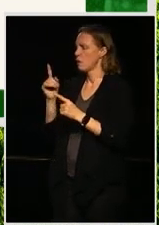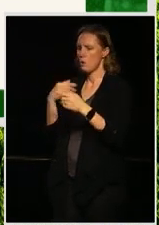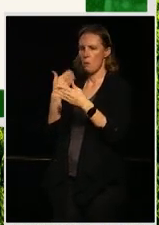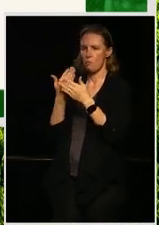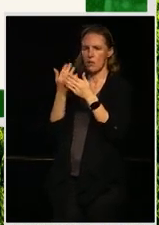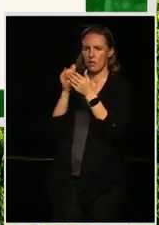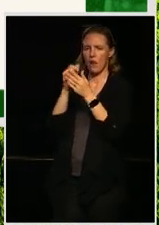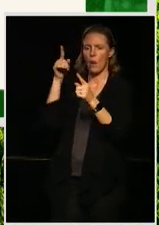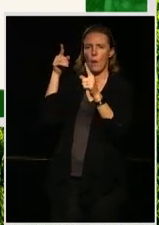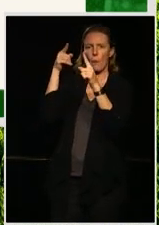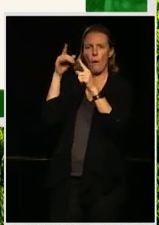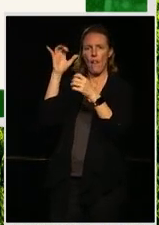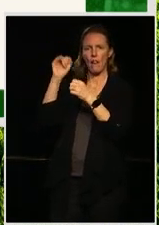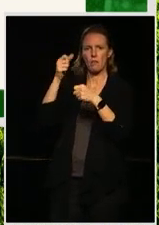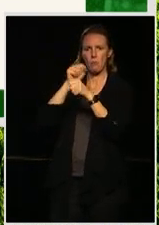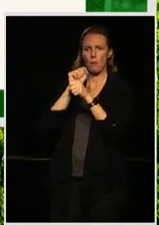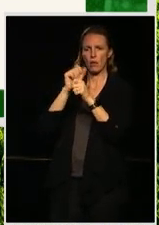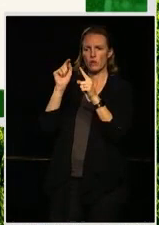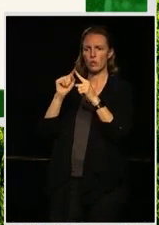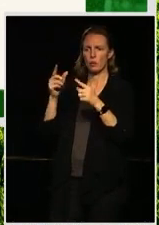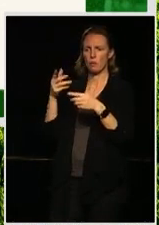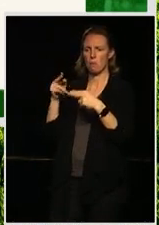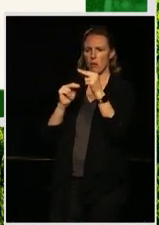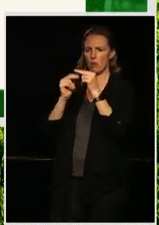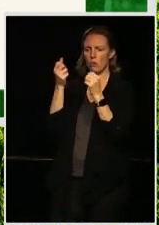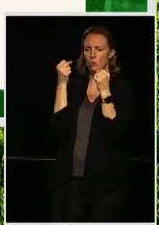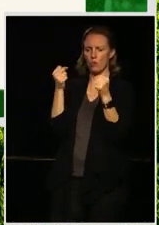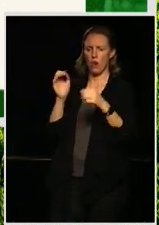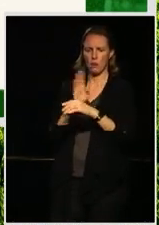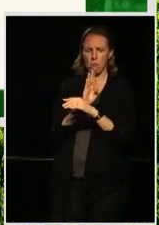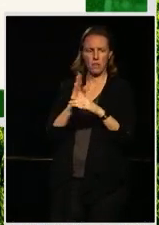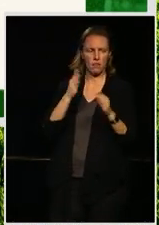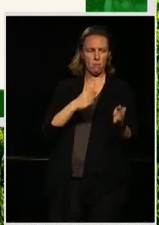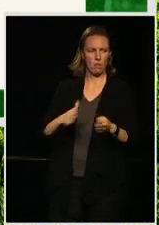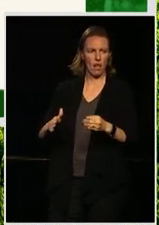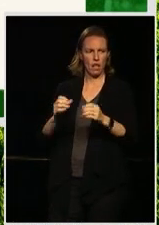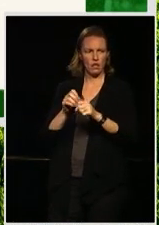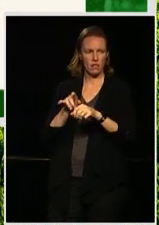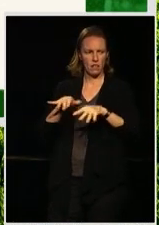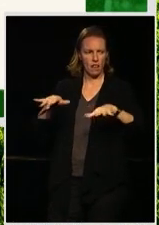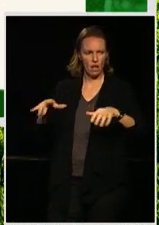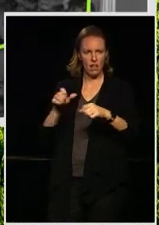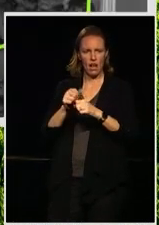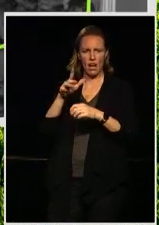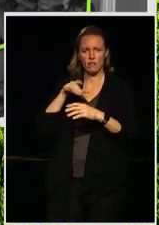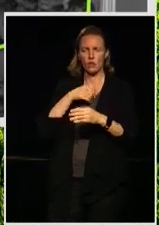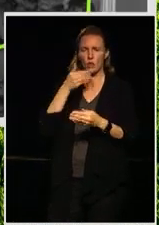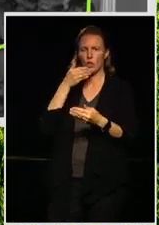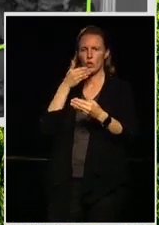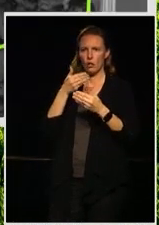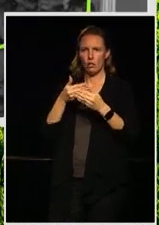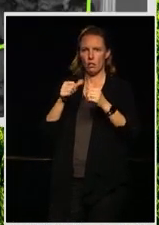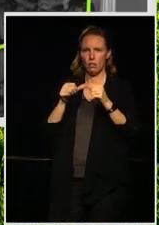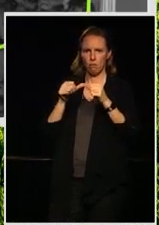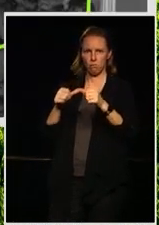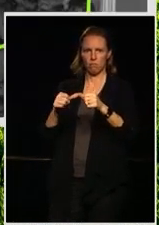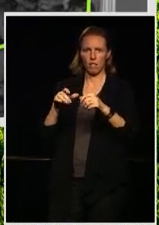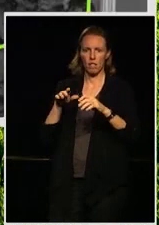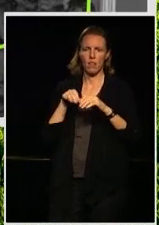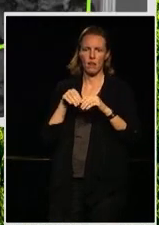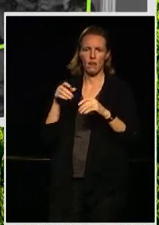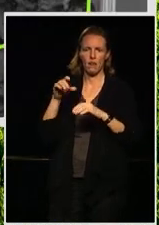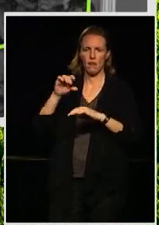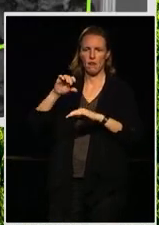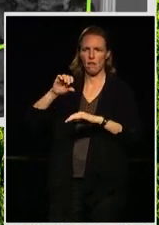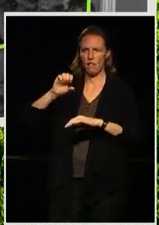to build a strong business plan, scaling strategy, and sustainable infrastructure. We are working